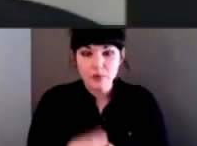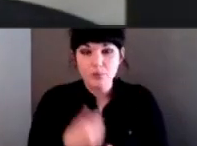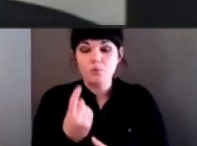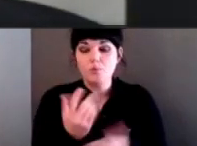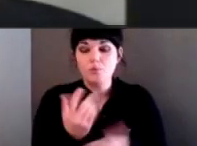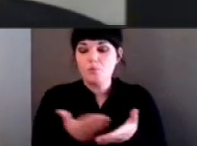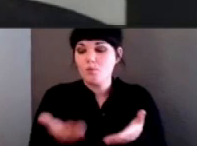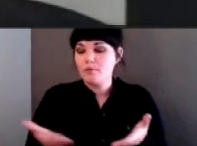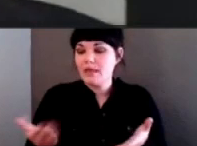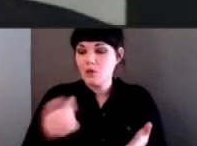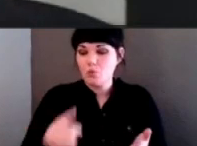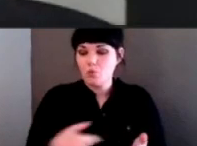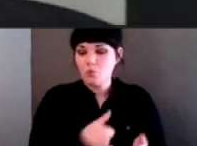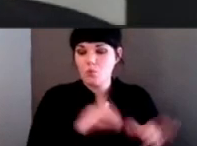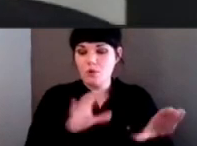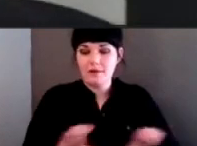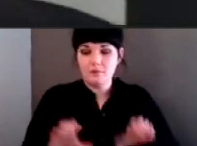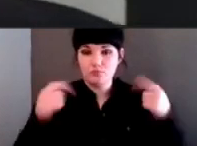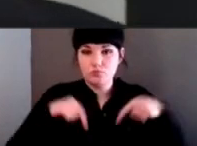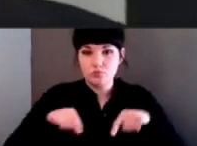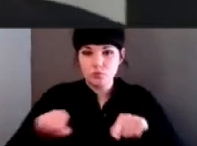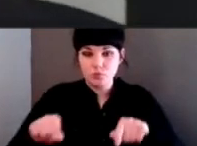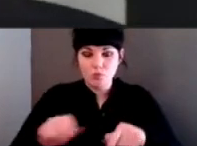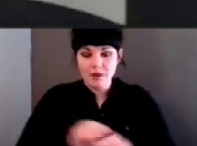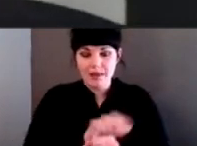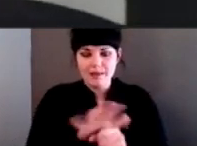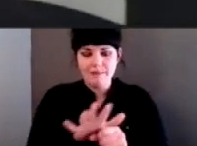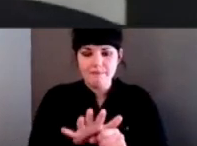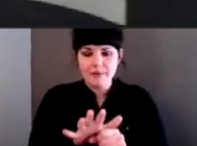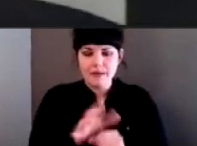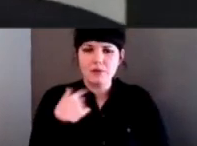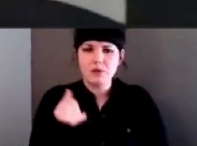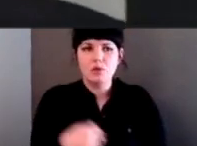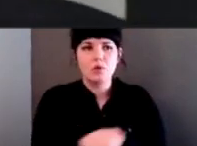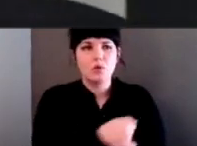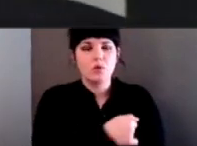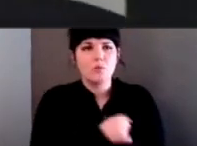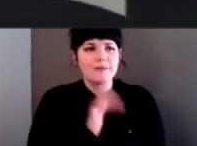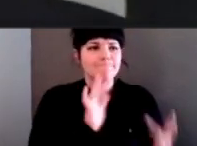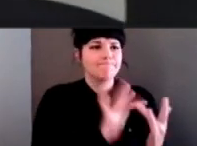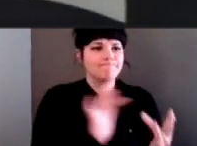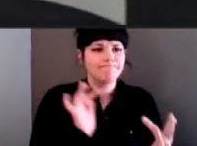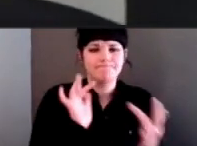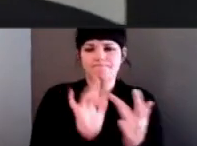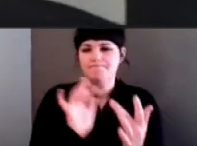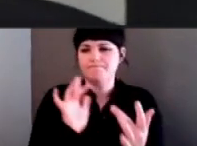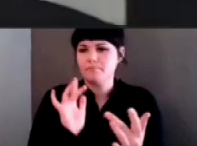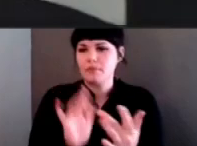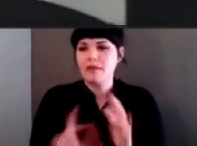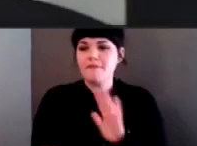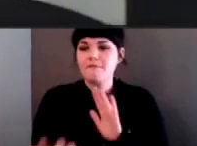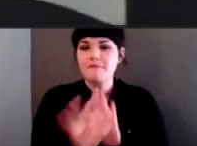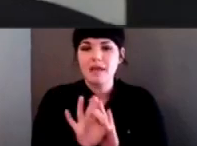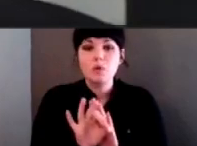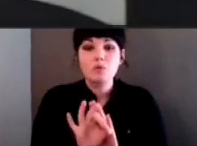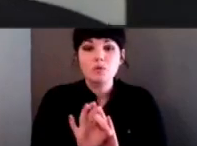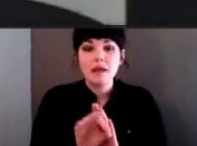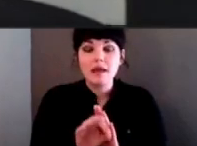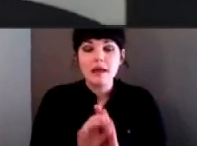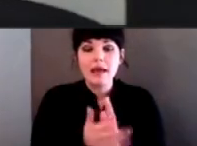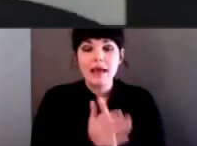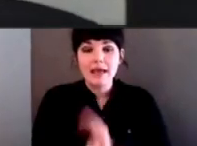pandemic is really connecting with experts to develop our plan. And so we've partnered with a